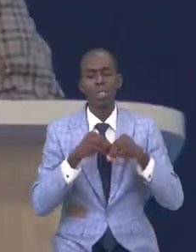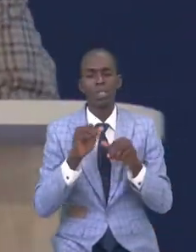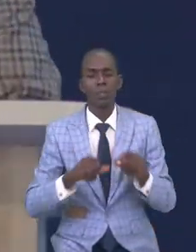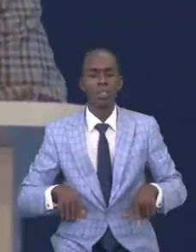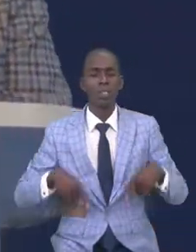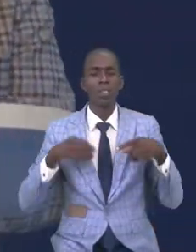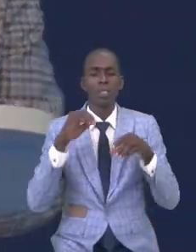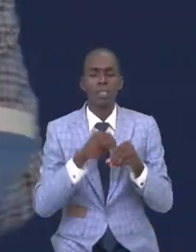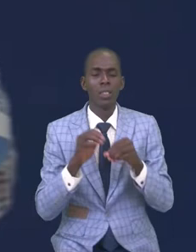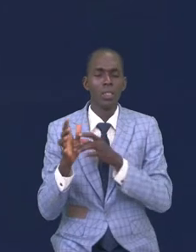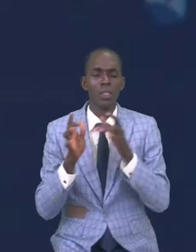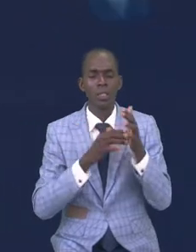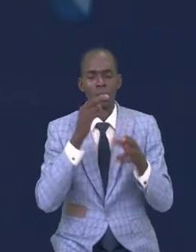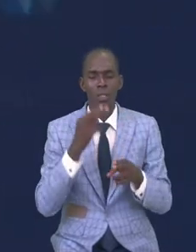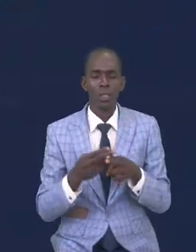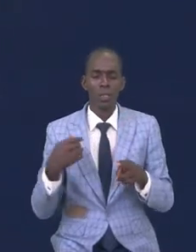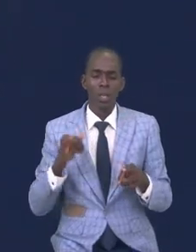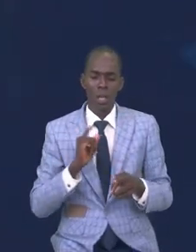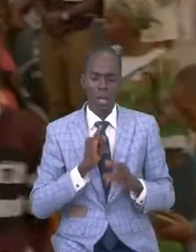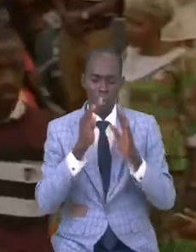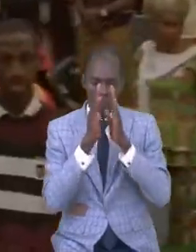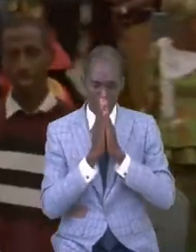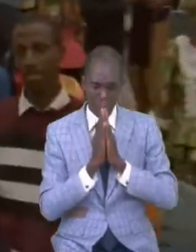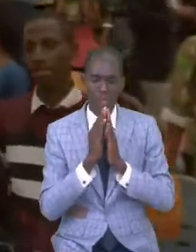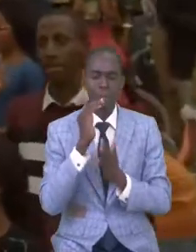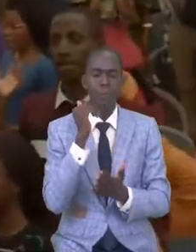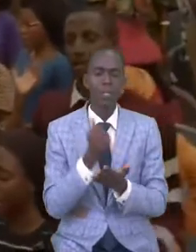In Jesus' name I pray.